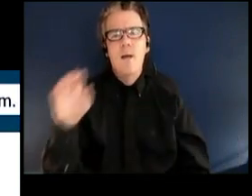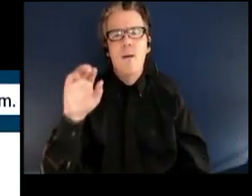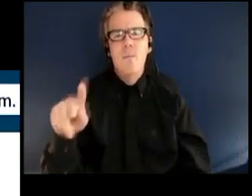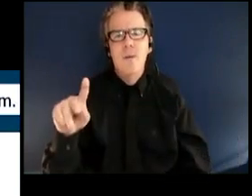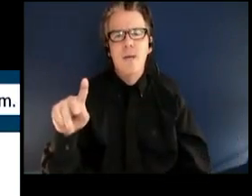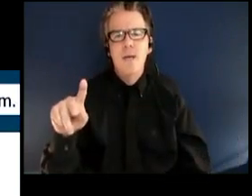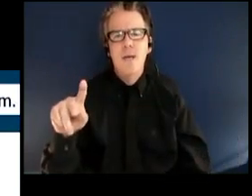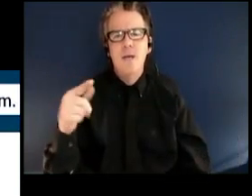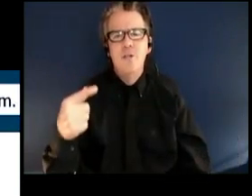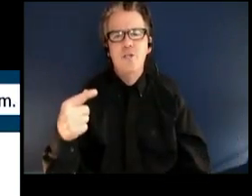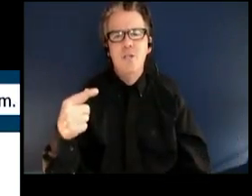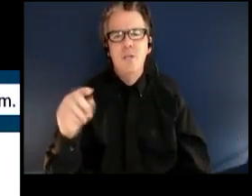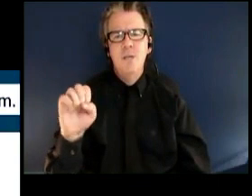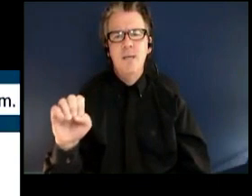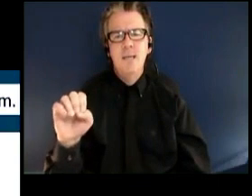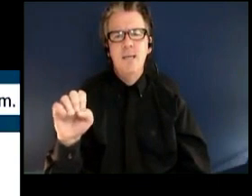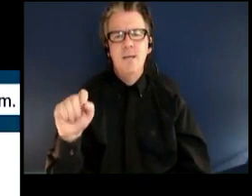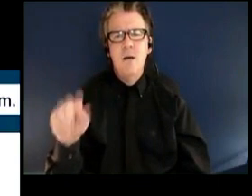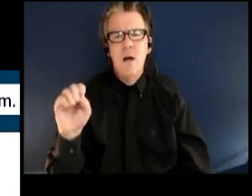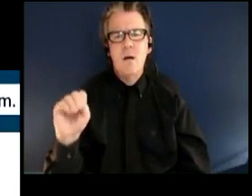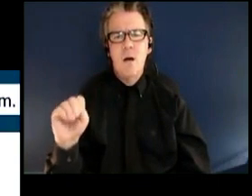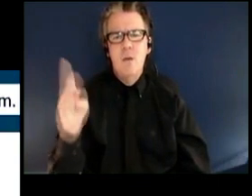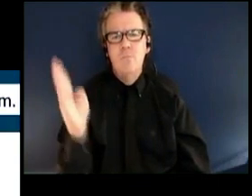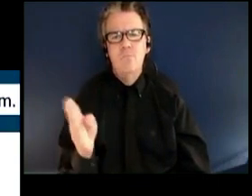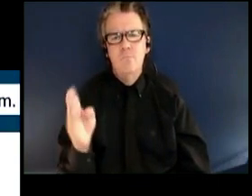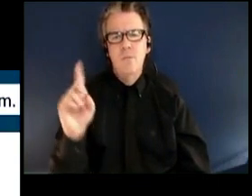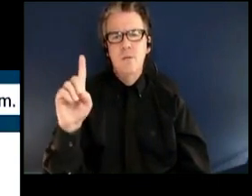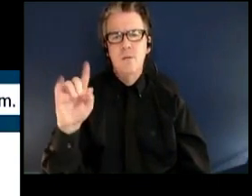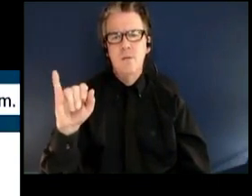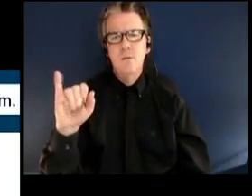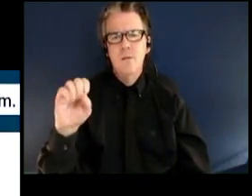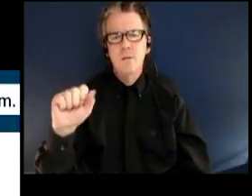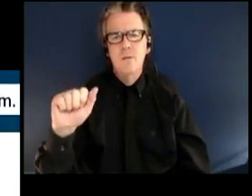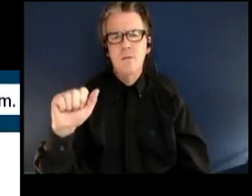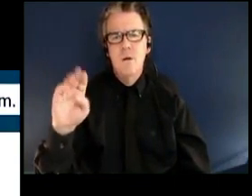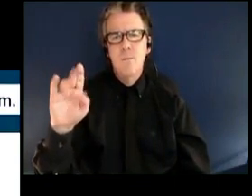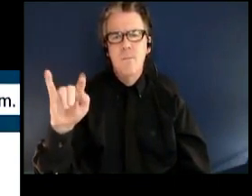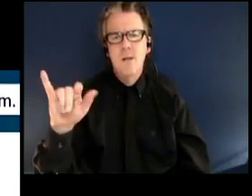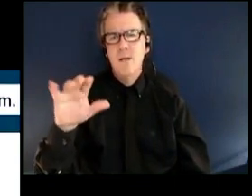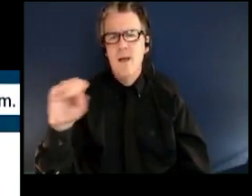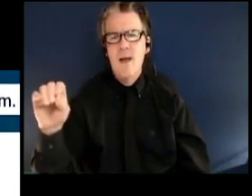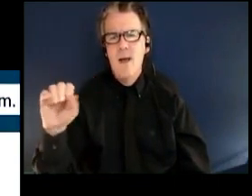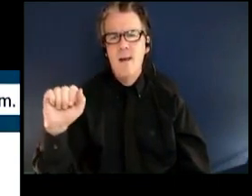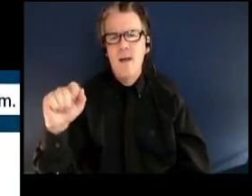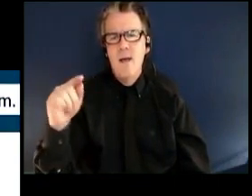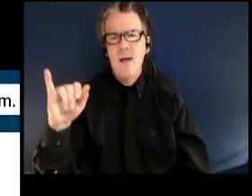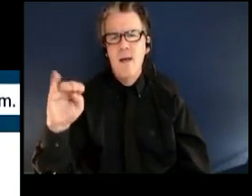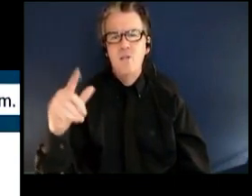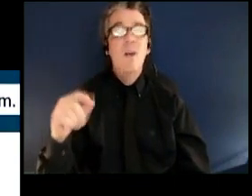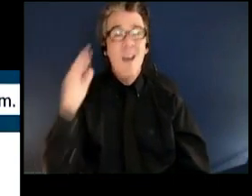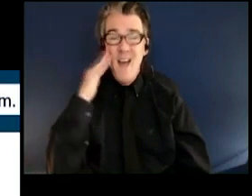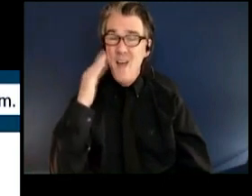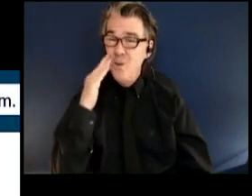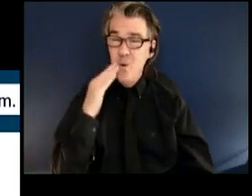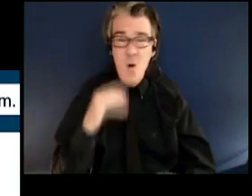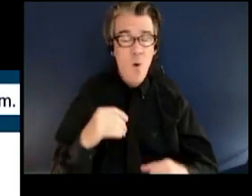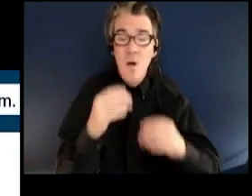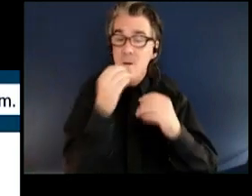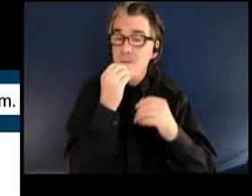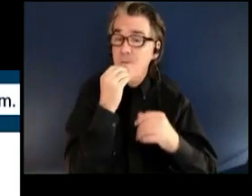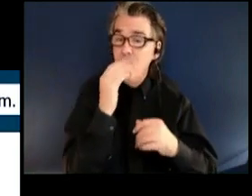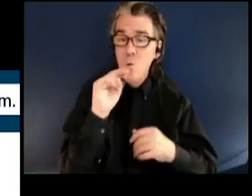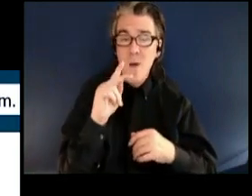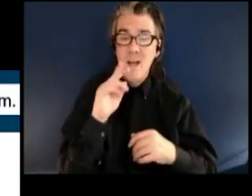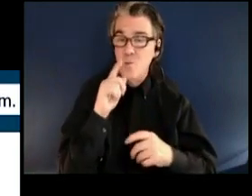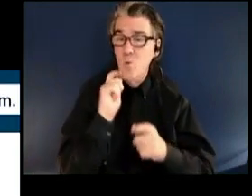to a food bank, you can get food replacement, and they'll be offering that for the next 3 days following restoration. So in